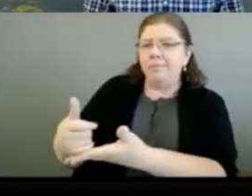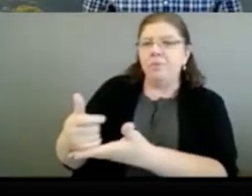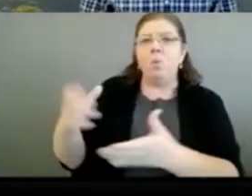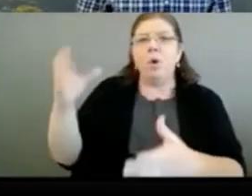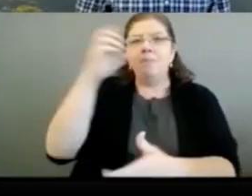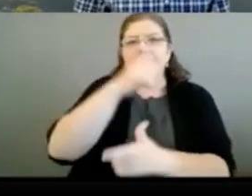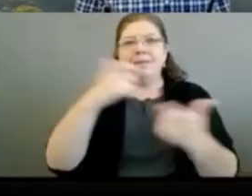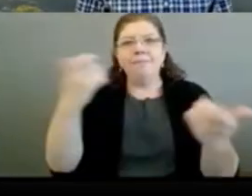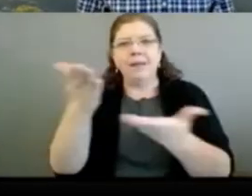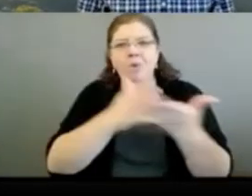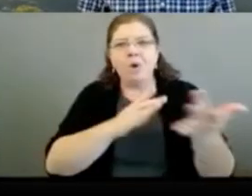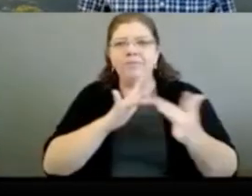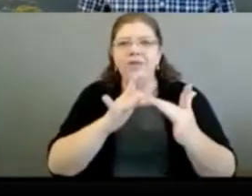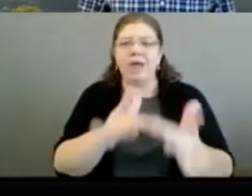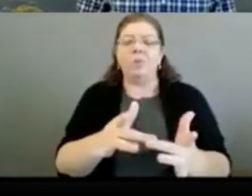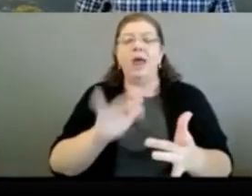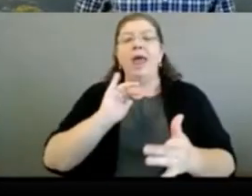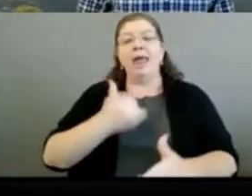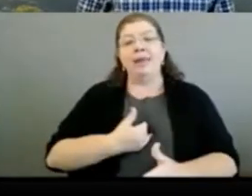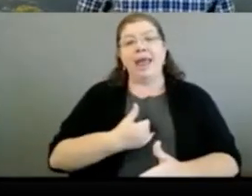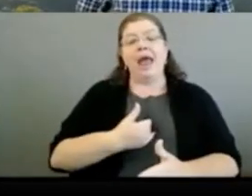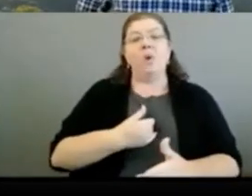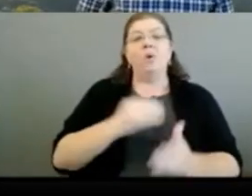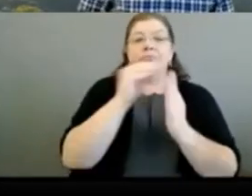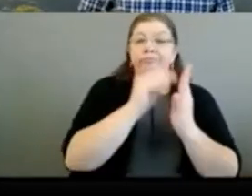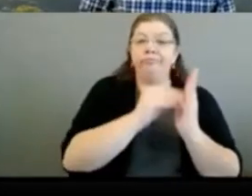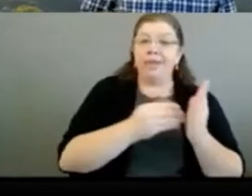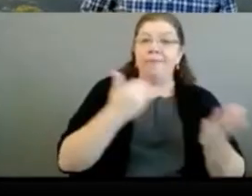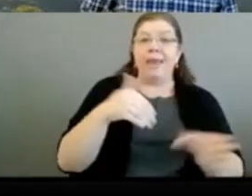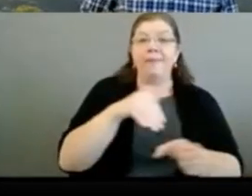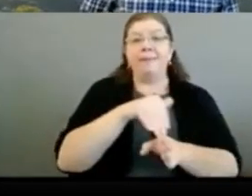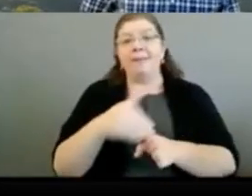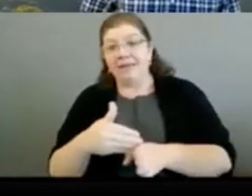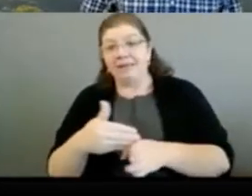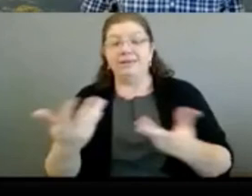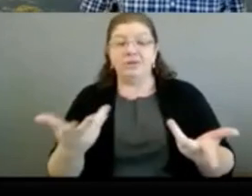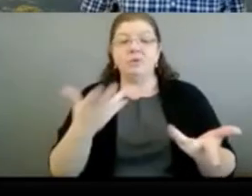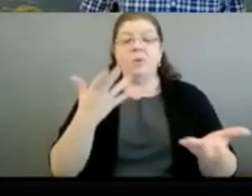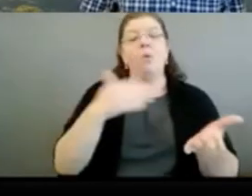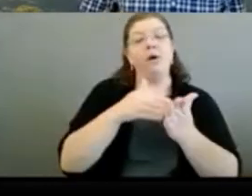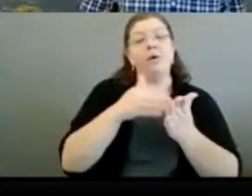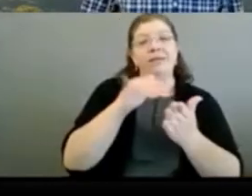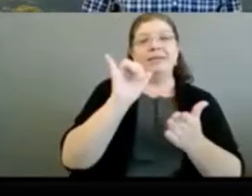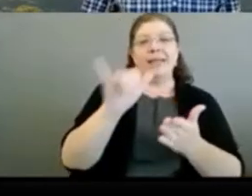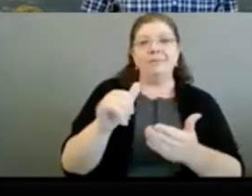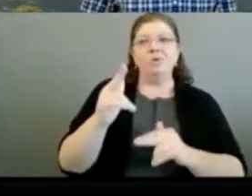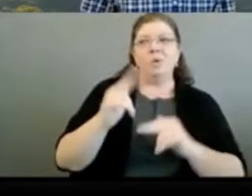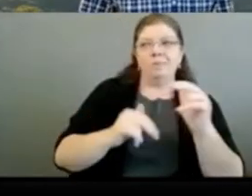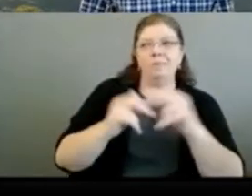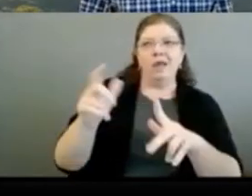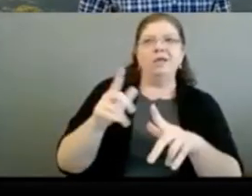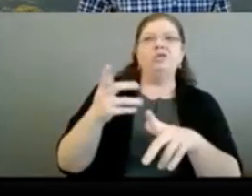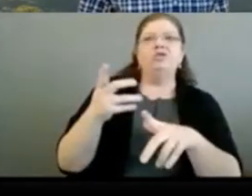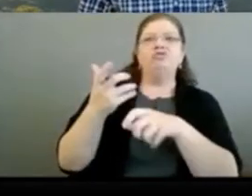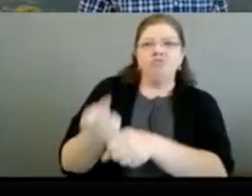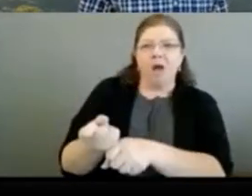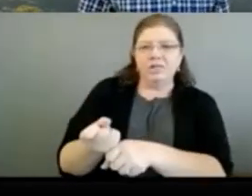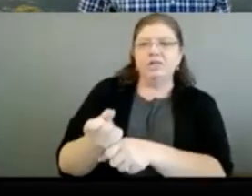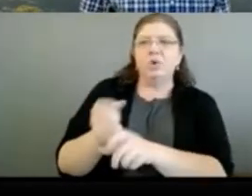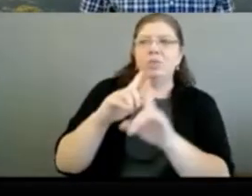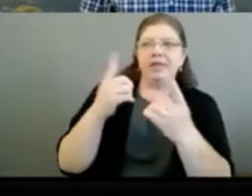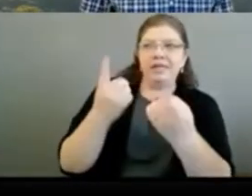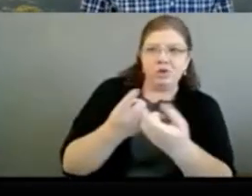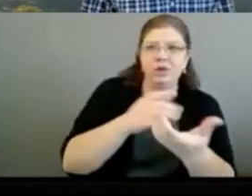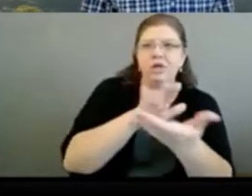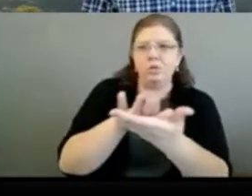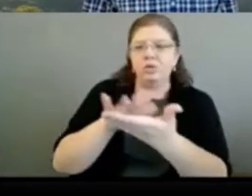and our inferences might be biased because of that. So to do this, this often requires building a lot of trust with districts and schools in order to collect the data that we